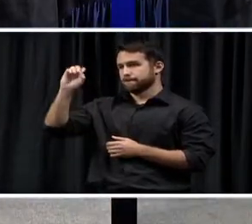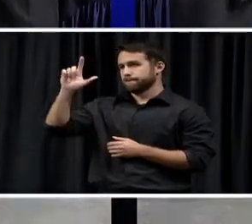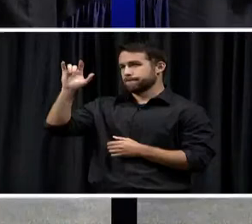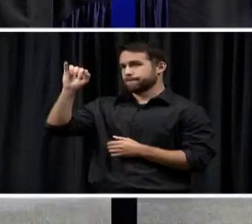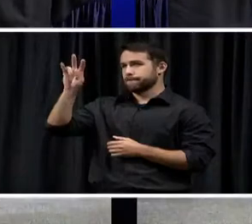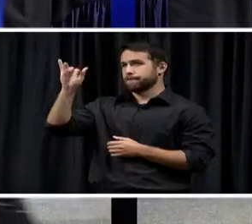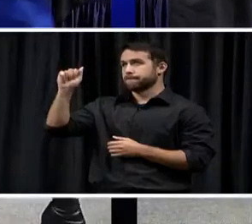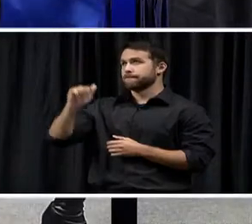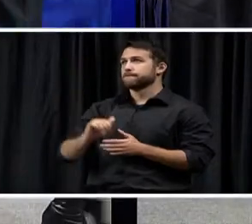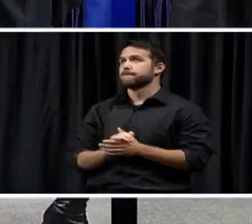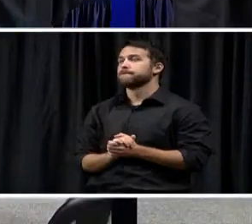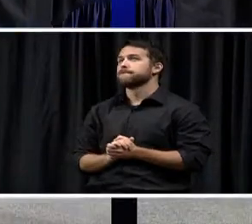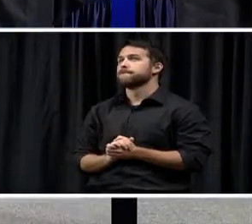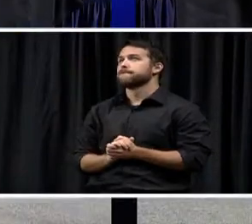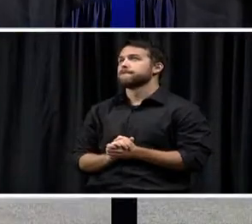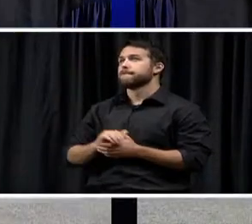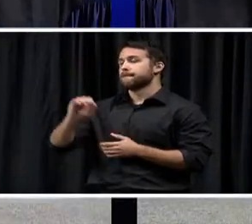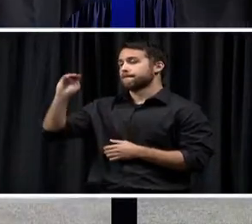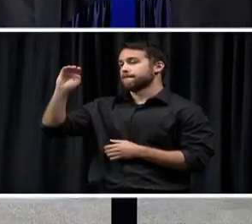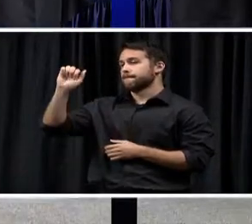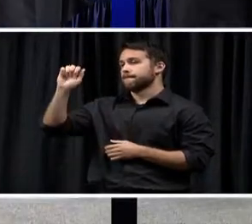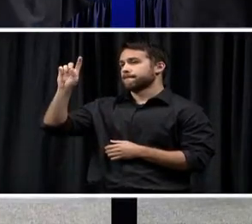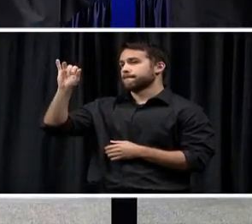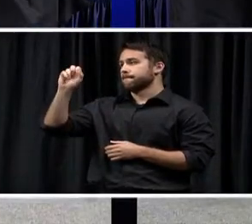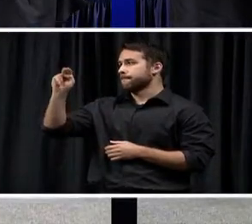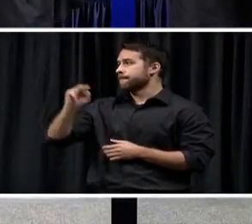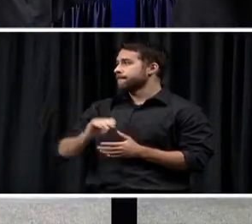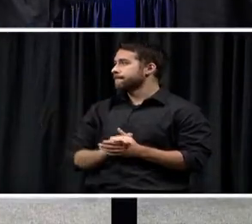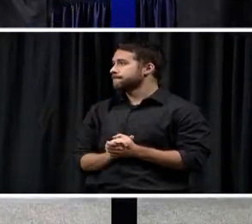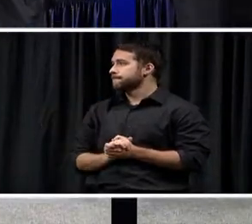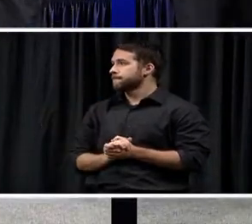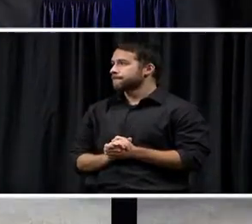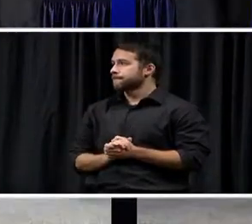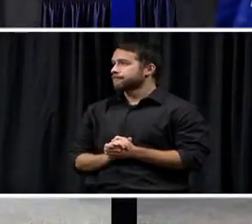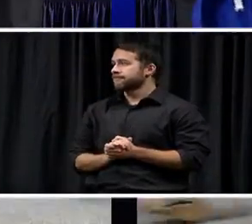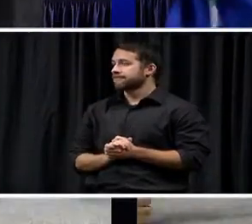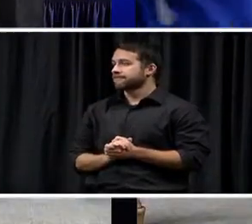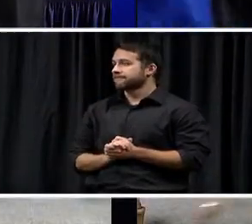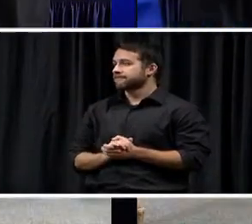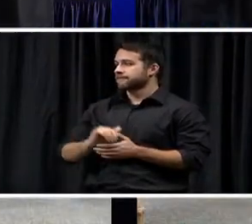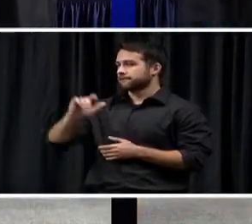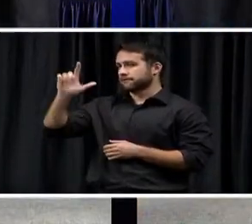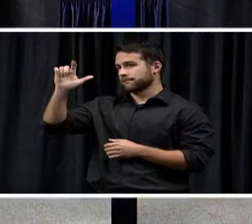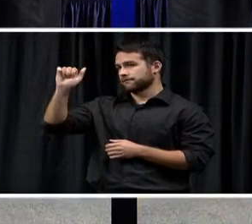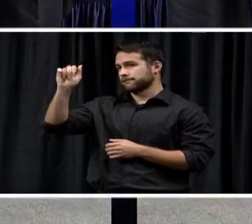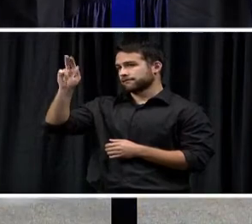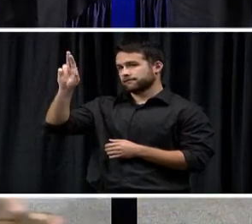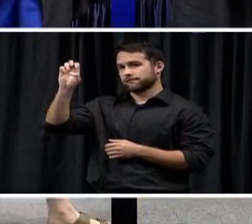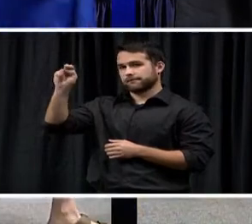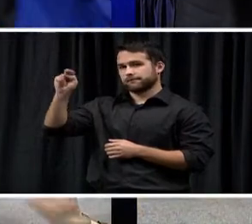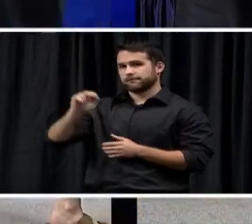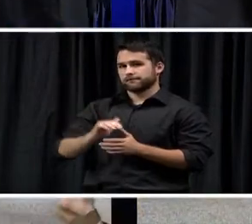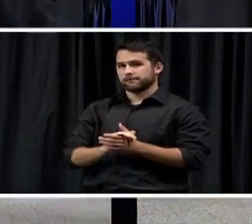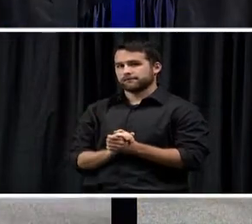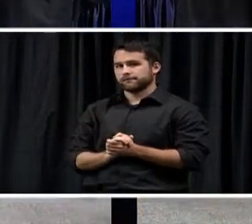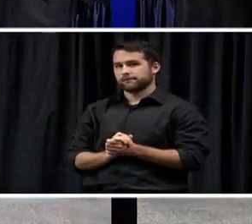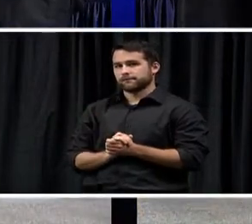Jane Sparks. Madison Lillian Stewart. Lauren Michaela May